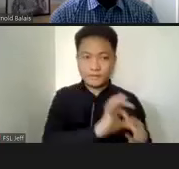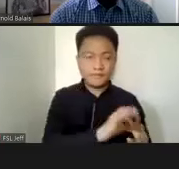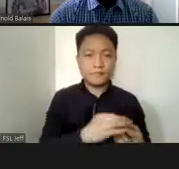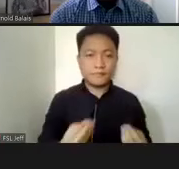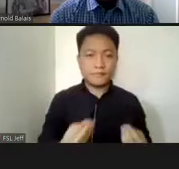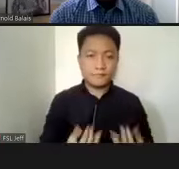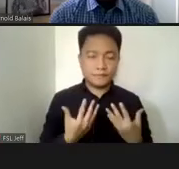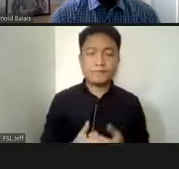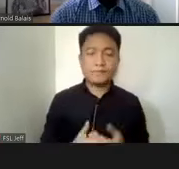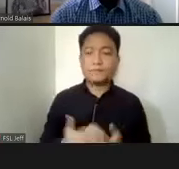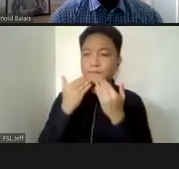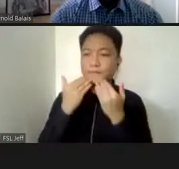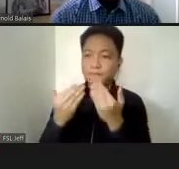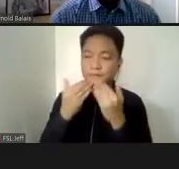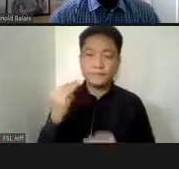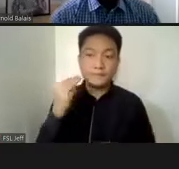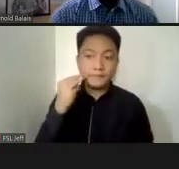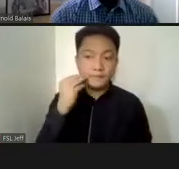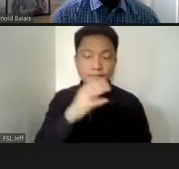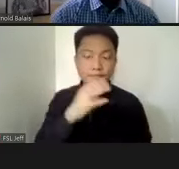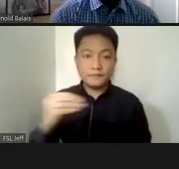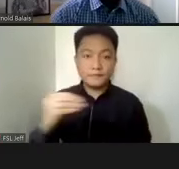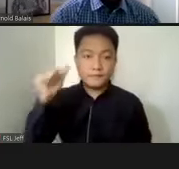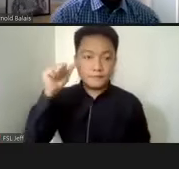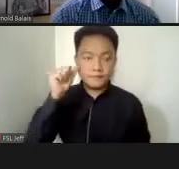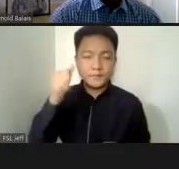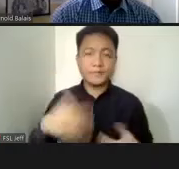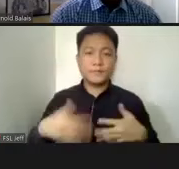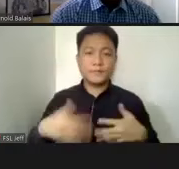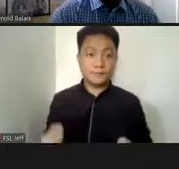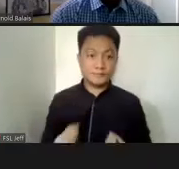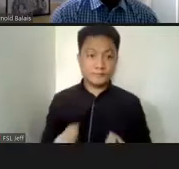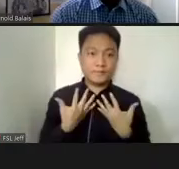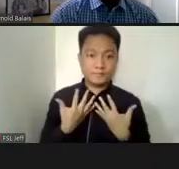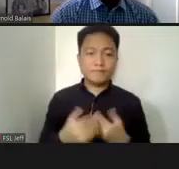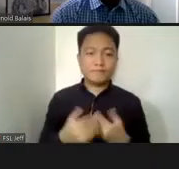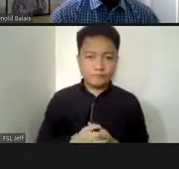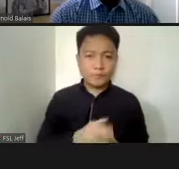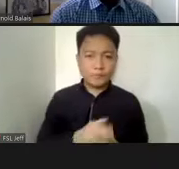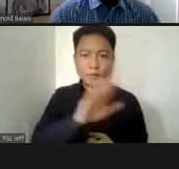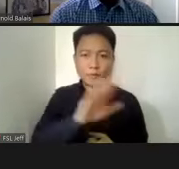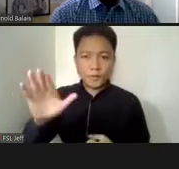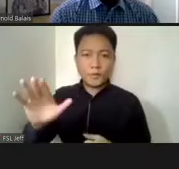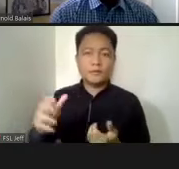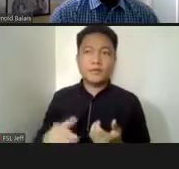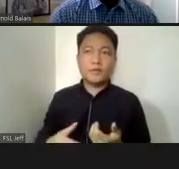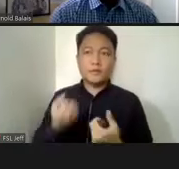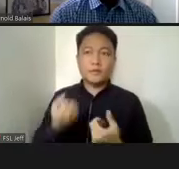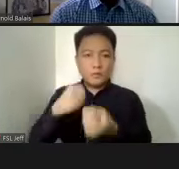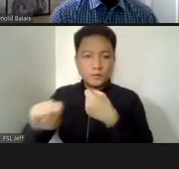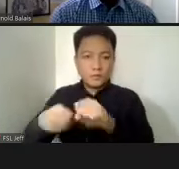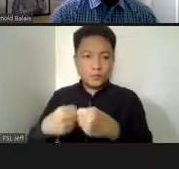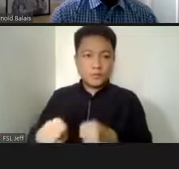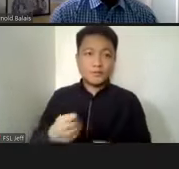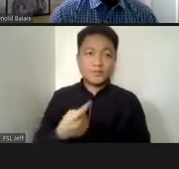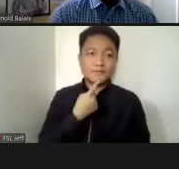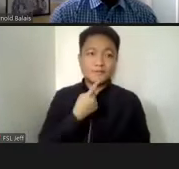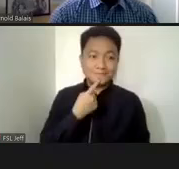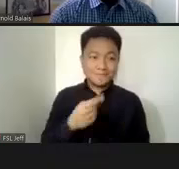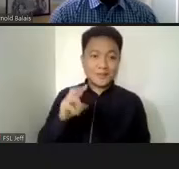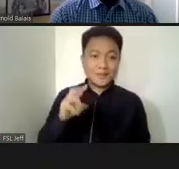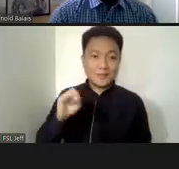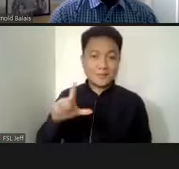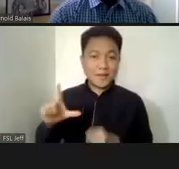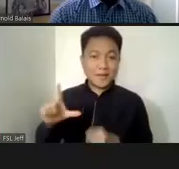fields. No? Sabi nga ni Nelson Mandela, sports has the power to change the world. And right. Just by sharing your stories and